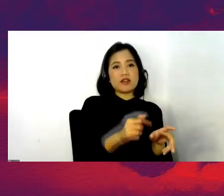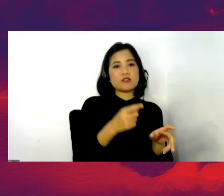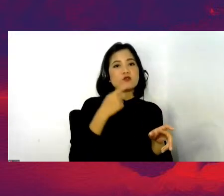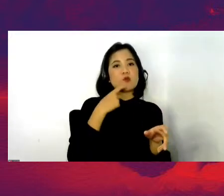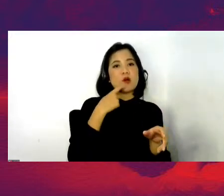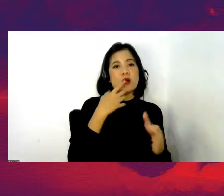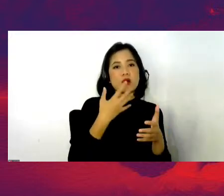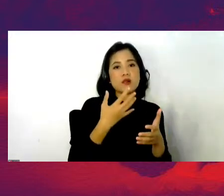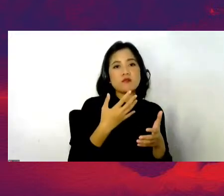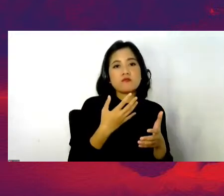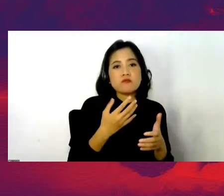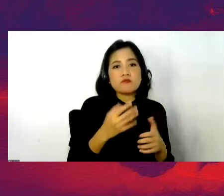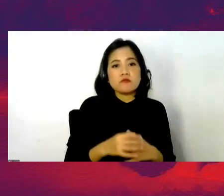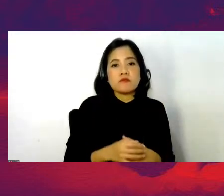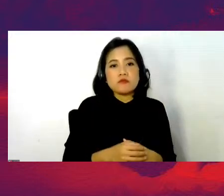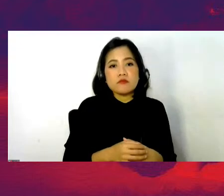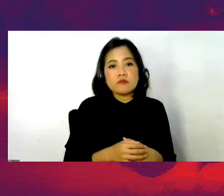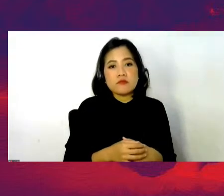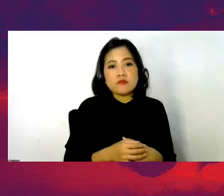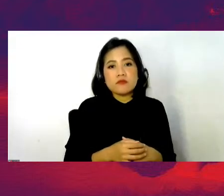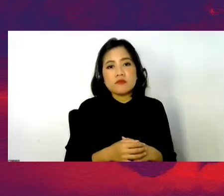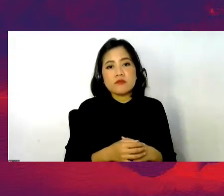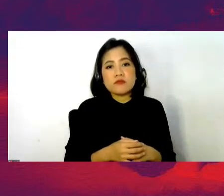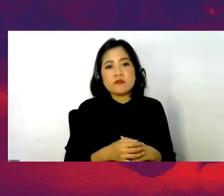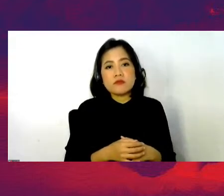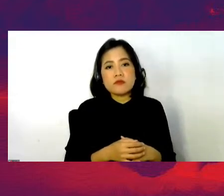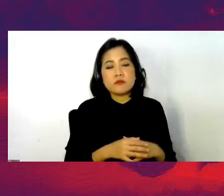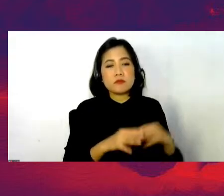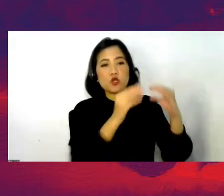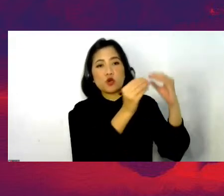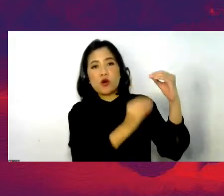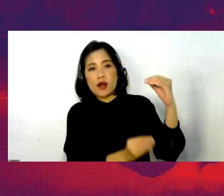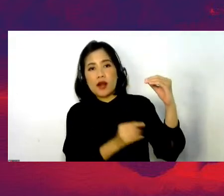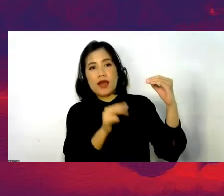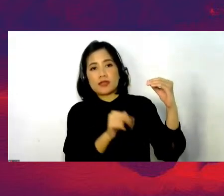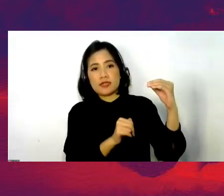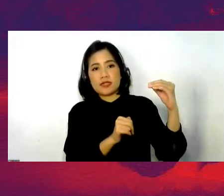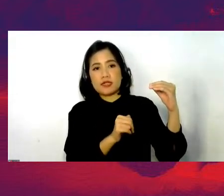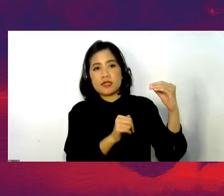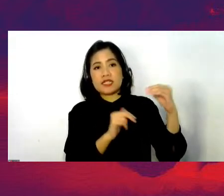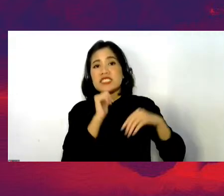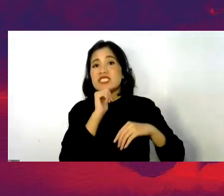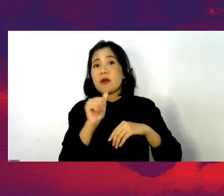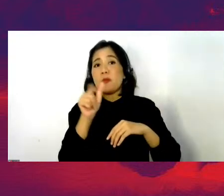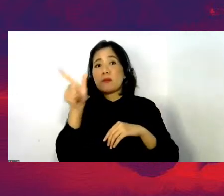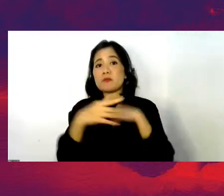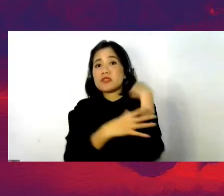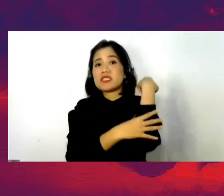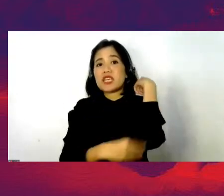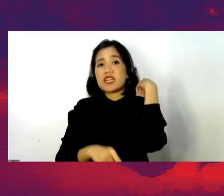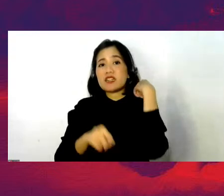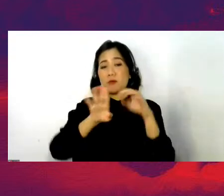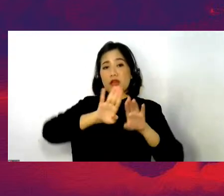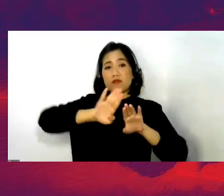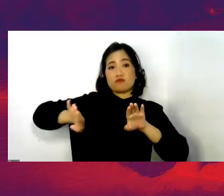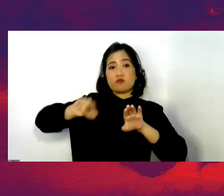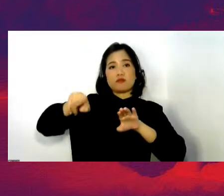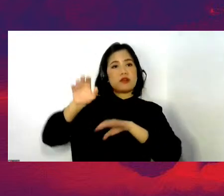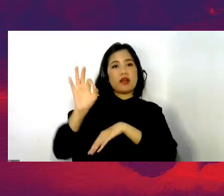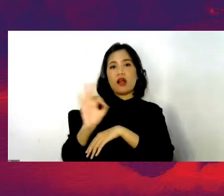don't have just one cutoff. You have many dimensions. So, to do so, you start with